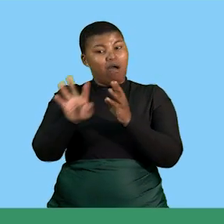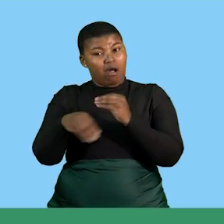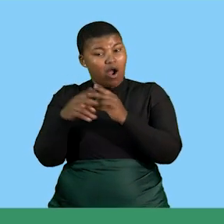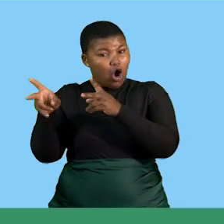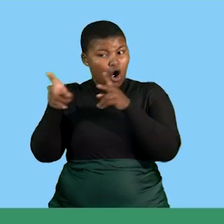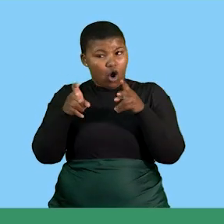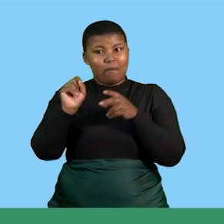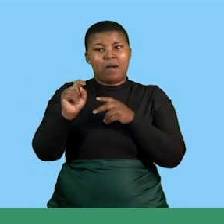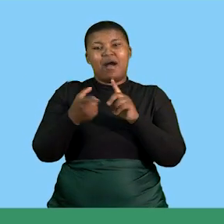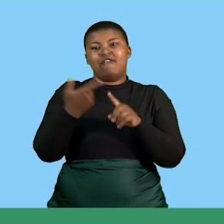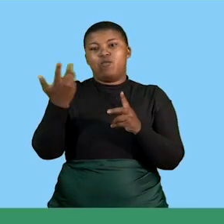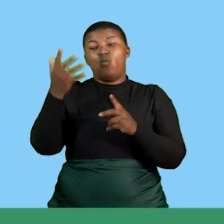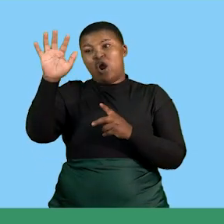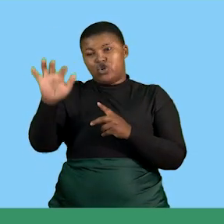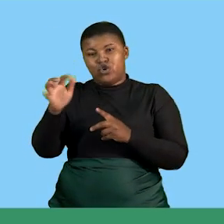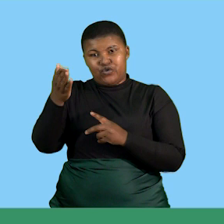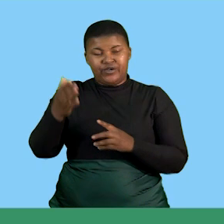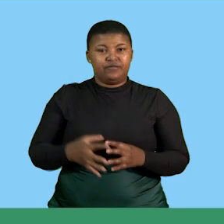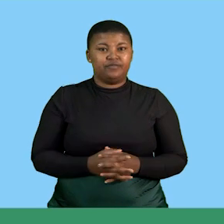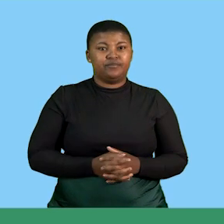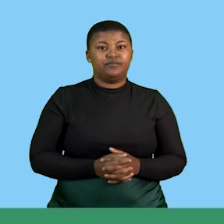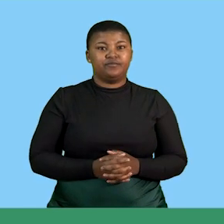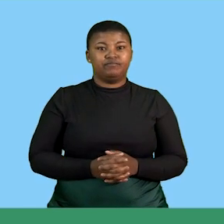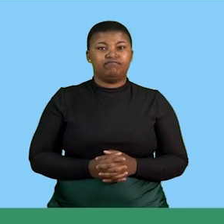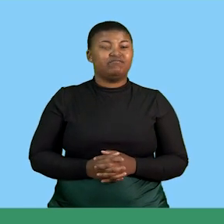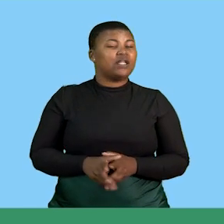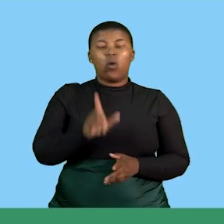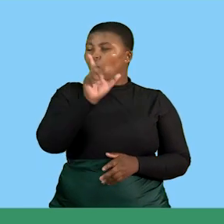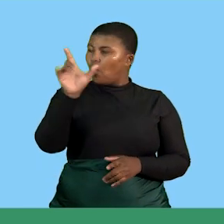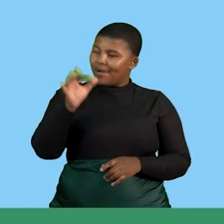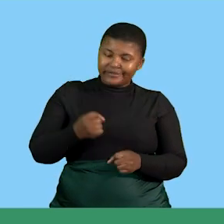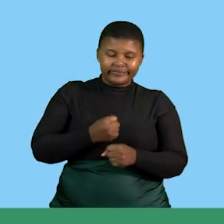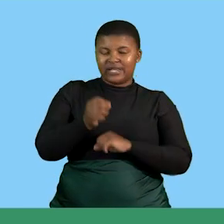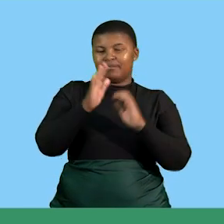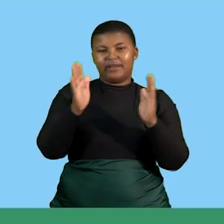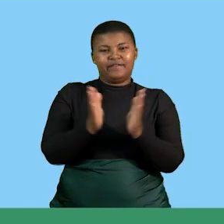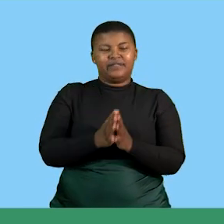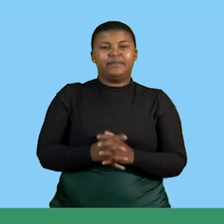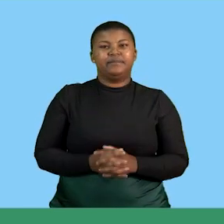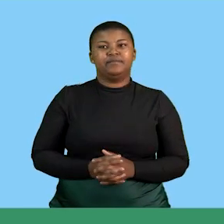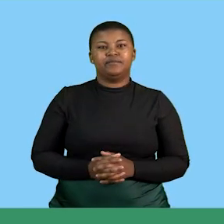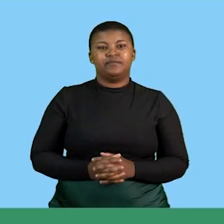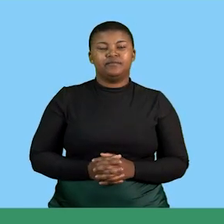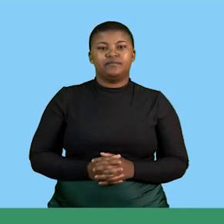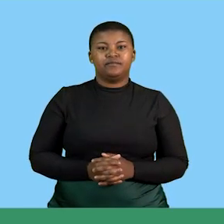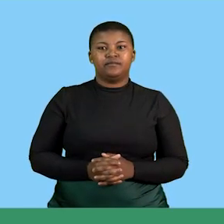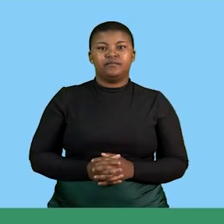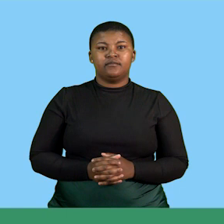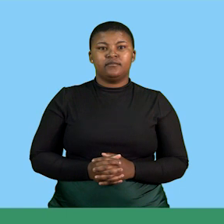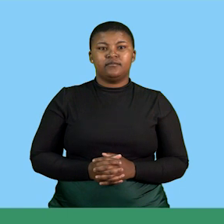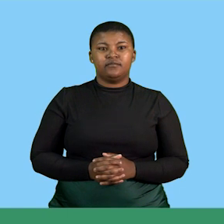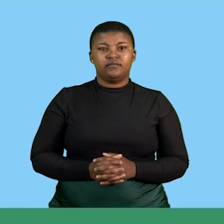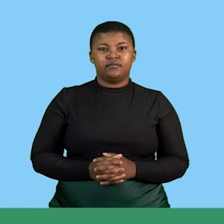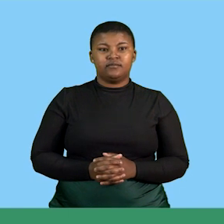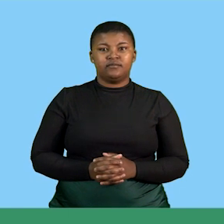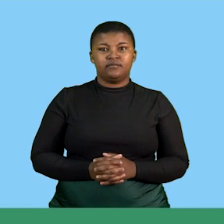will be quoting that whole sentence, word for word as is stated in the scenario. Then